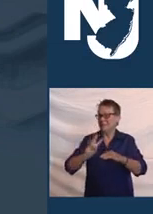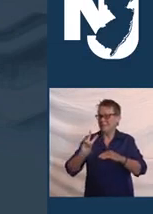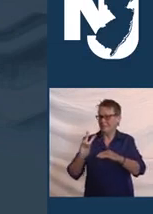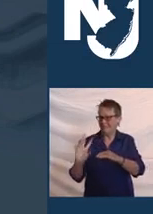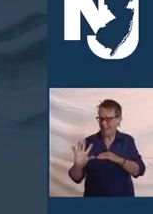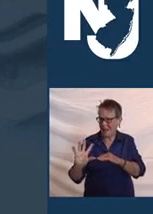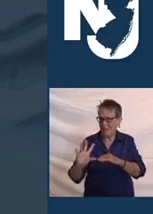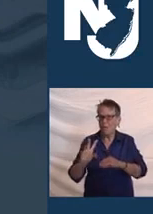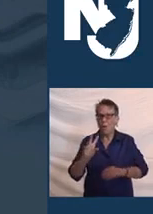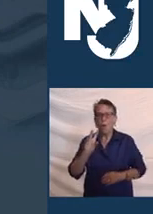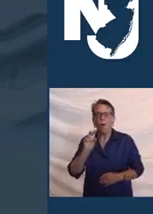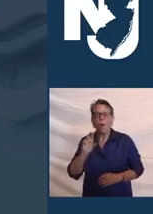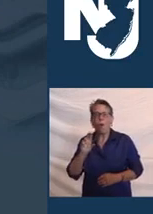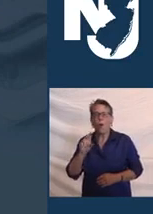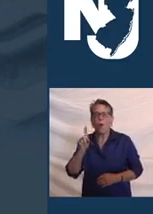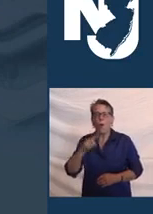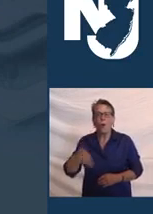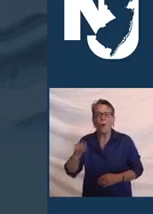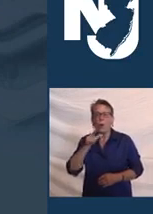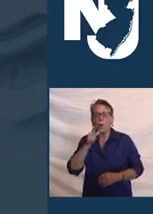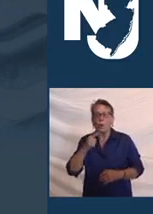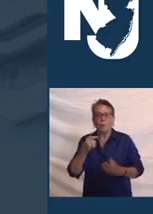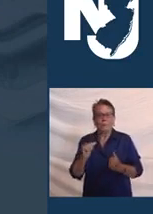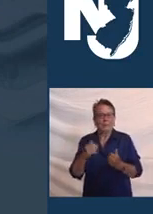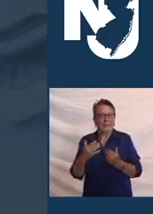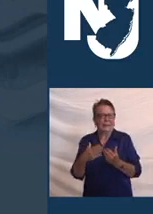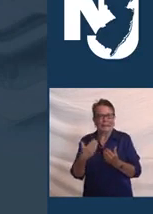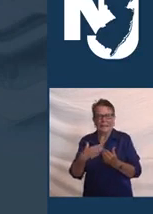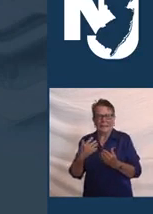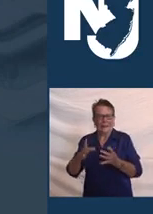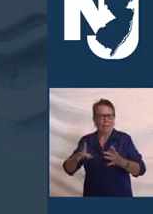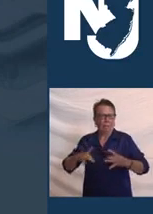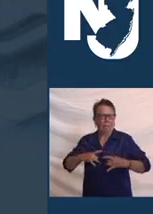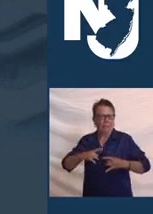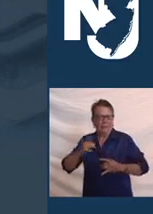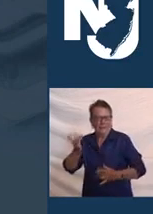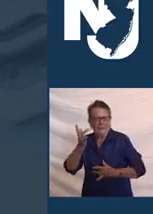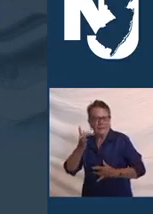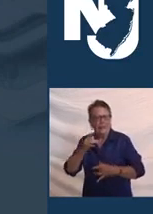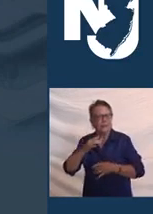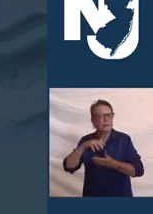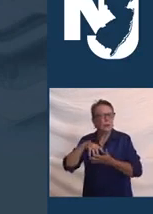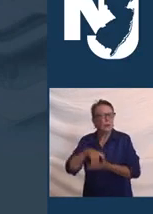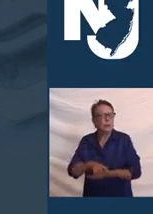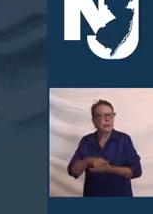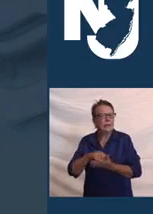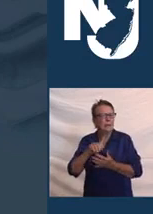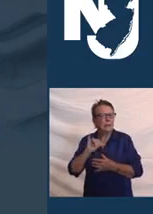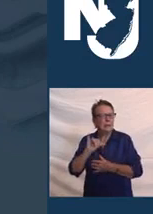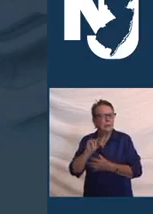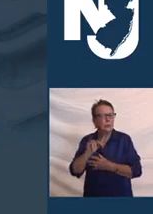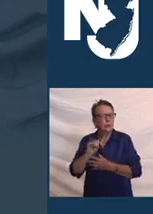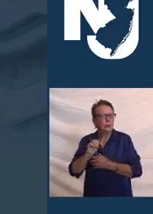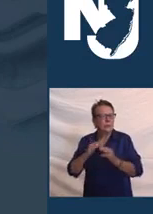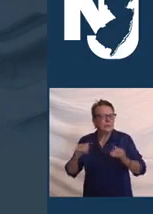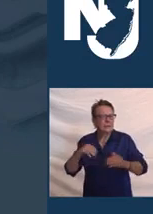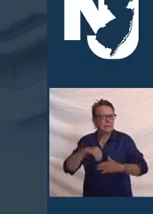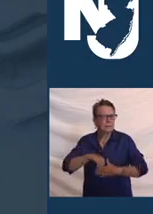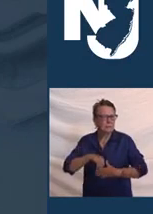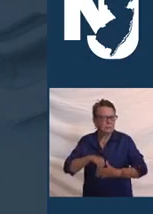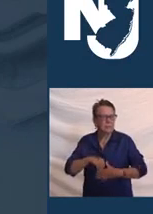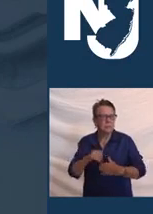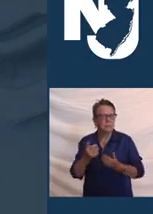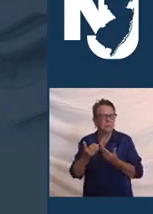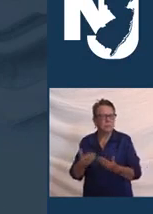COVID and who are 6 months or longer past their second dose of the Pfizer vaccine. So those in these categories